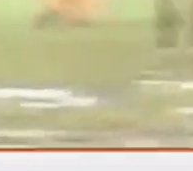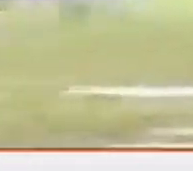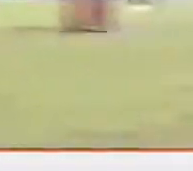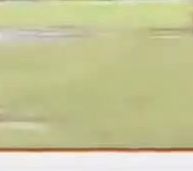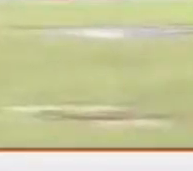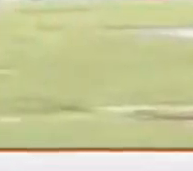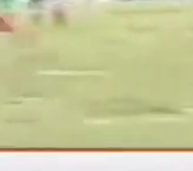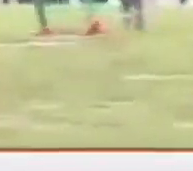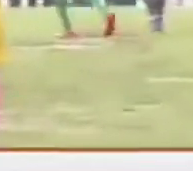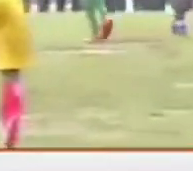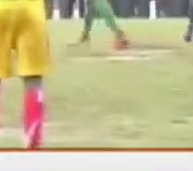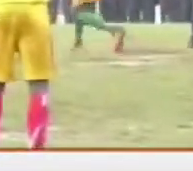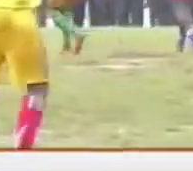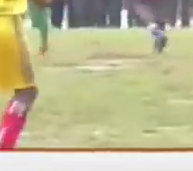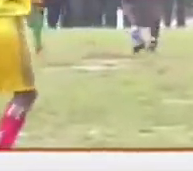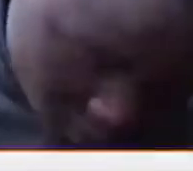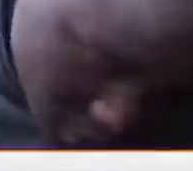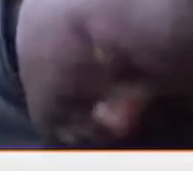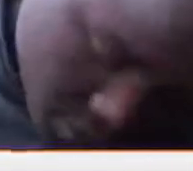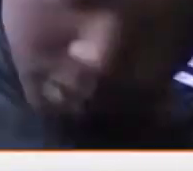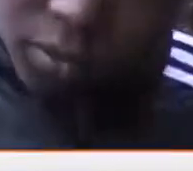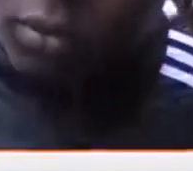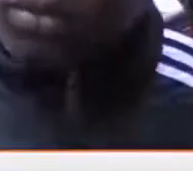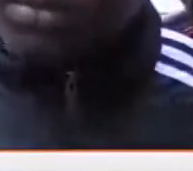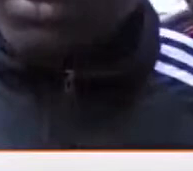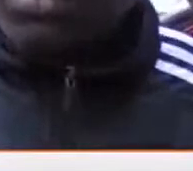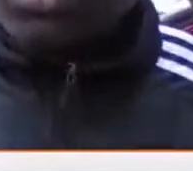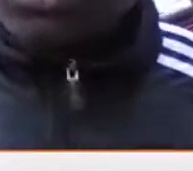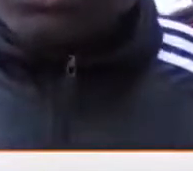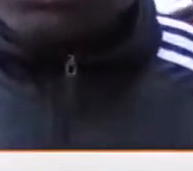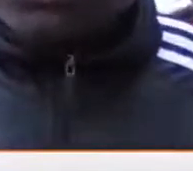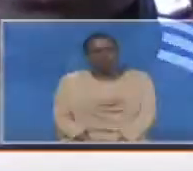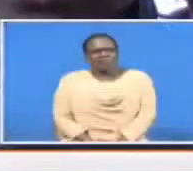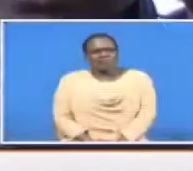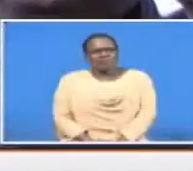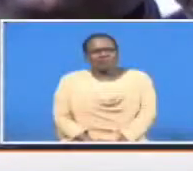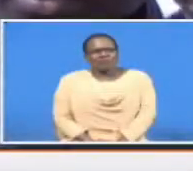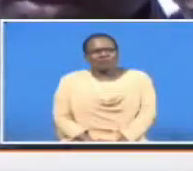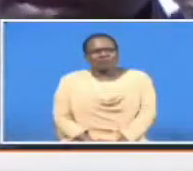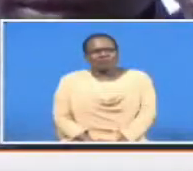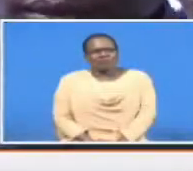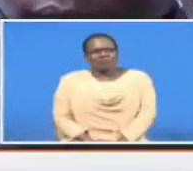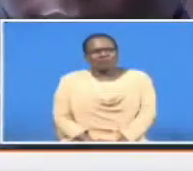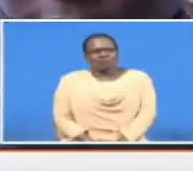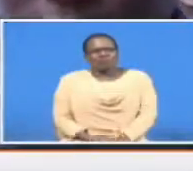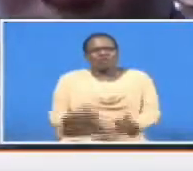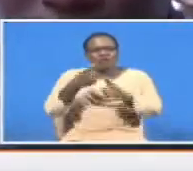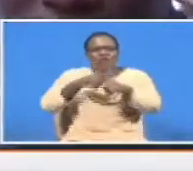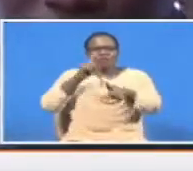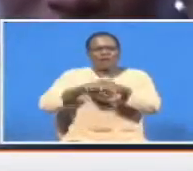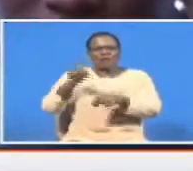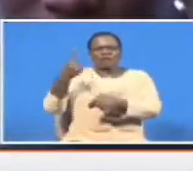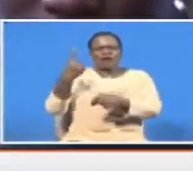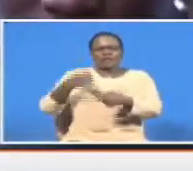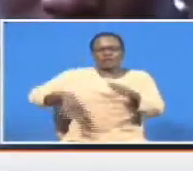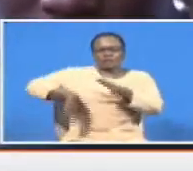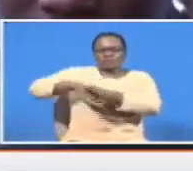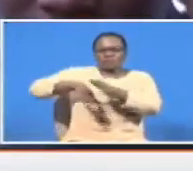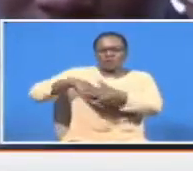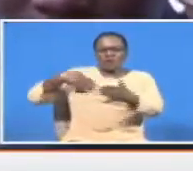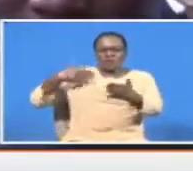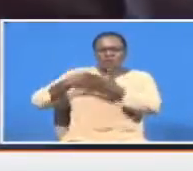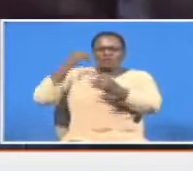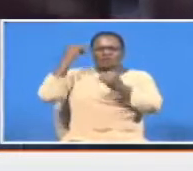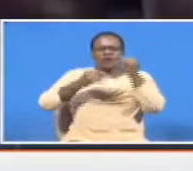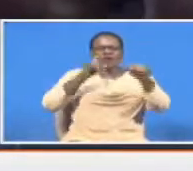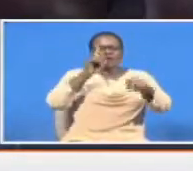7-0. Tunashukuru players wetu kwa kujituma. Wameza kujikaza tangu game ya kwanza hadi wakati wa